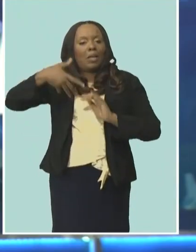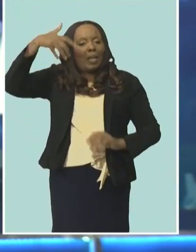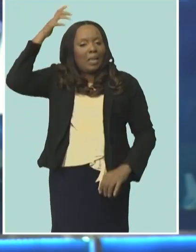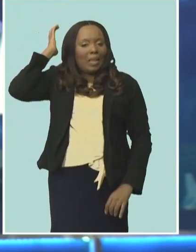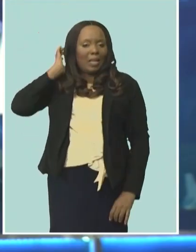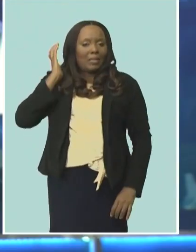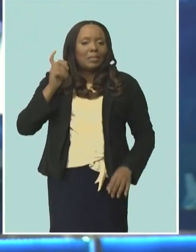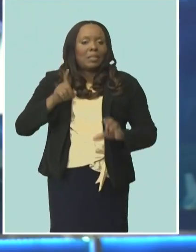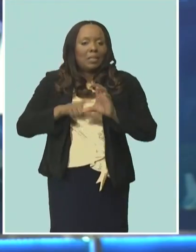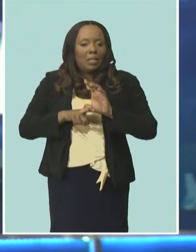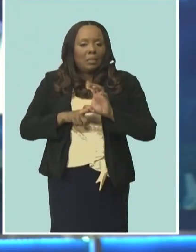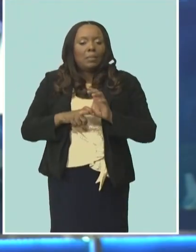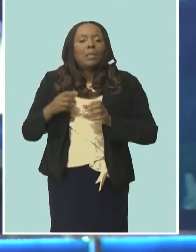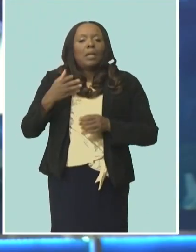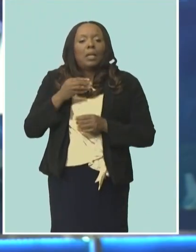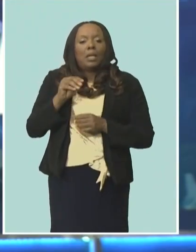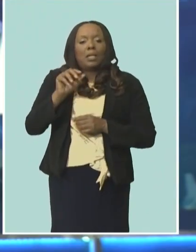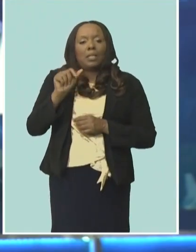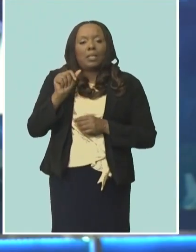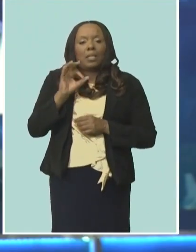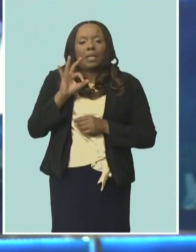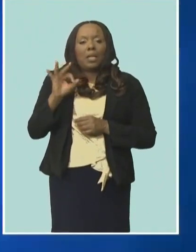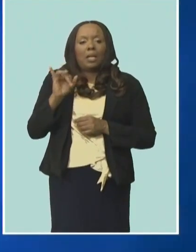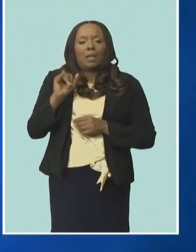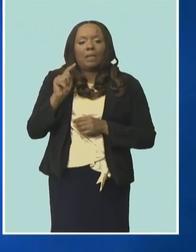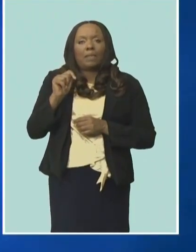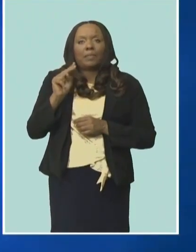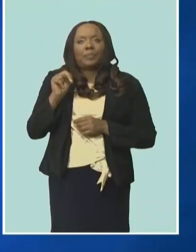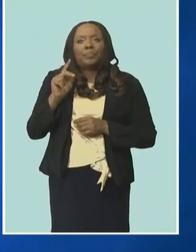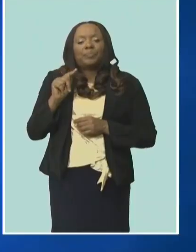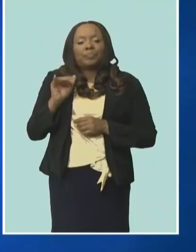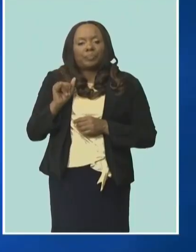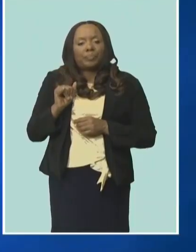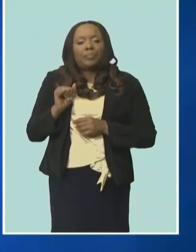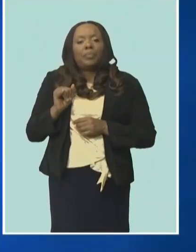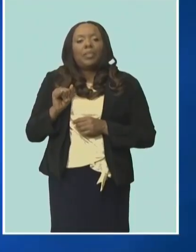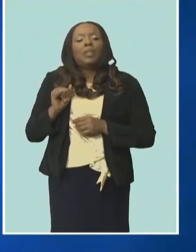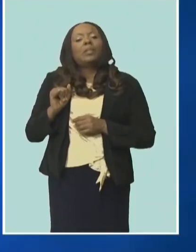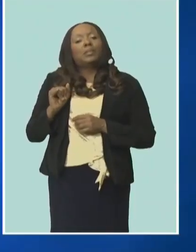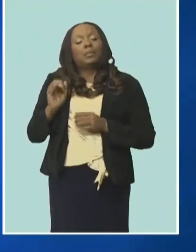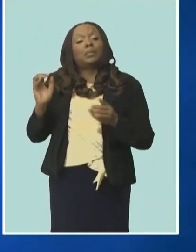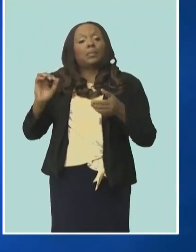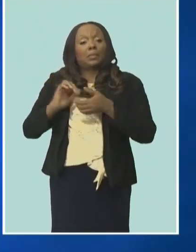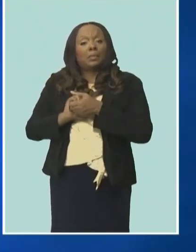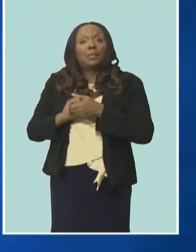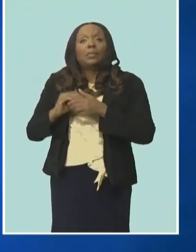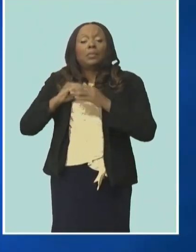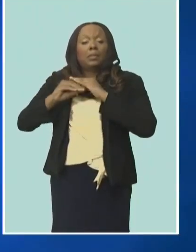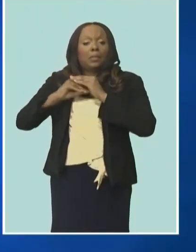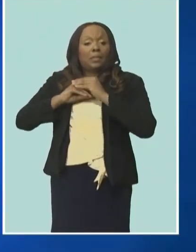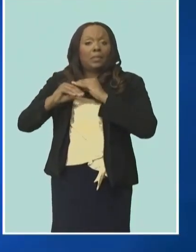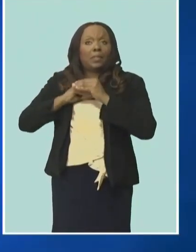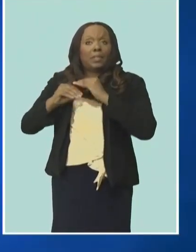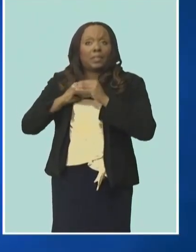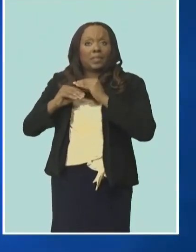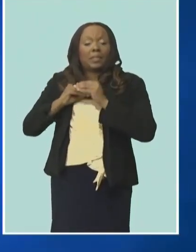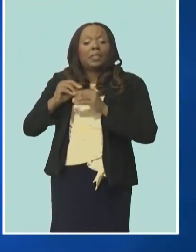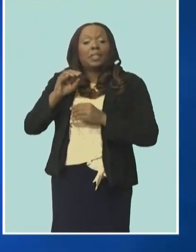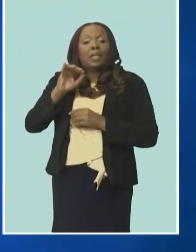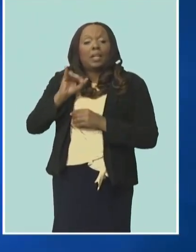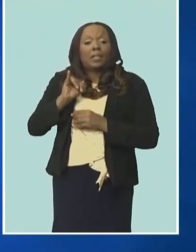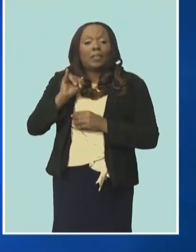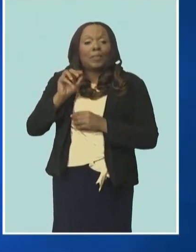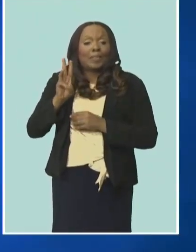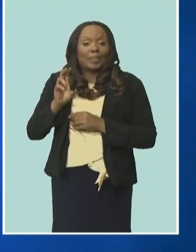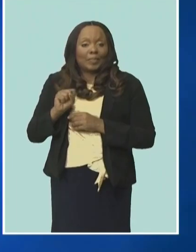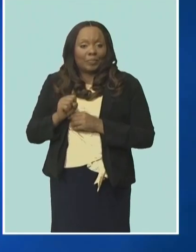has renovated the sick bay at the Irvin Wilson School. Club President Louis Linton spoke to the media about the partnership and its